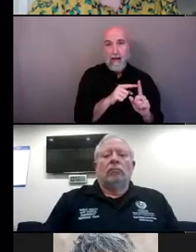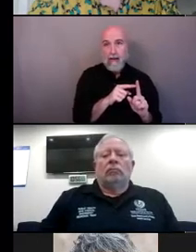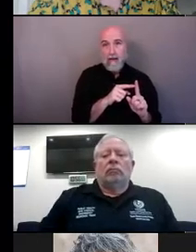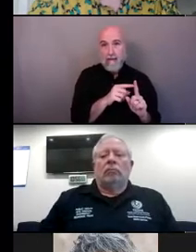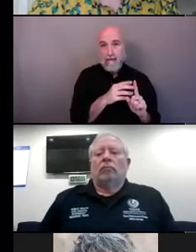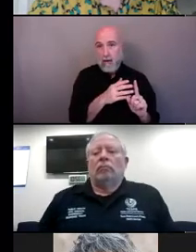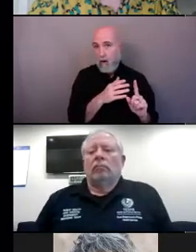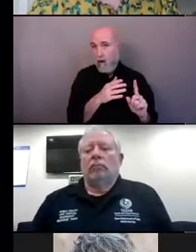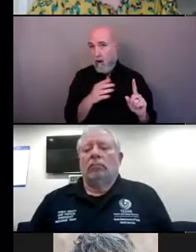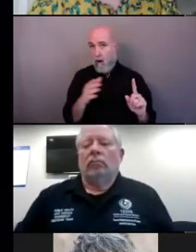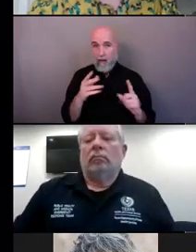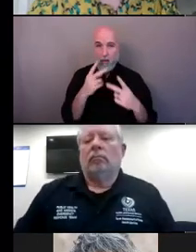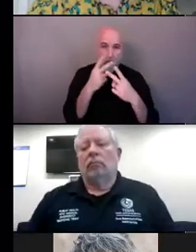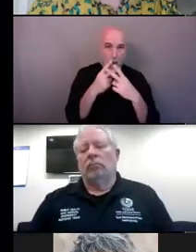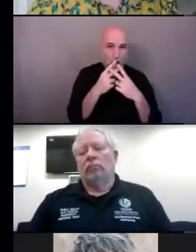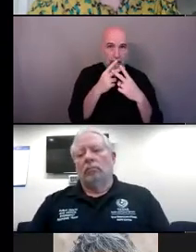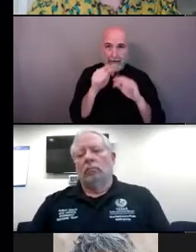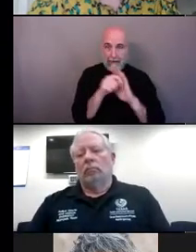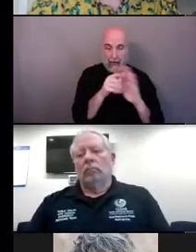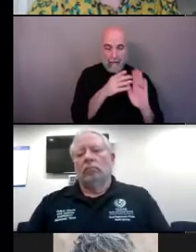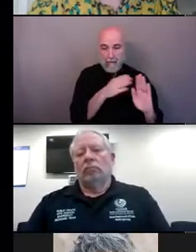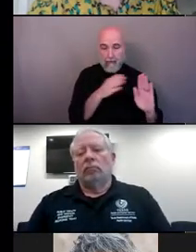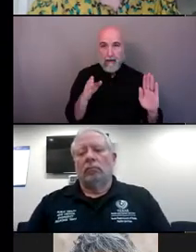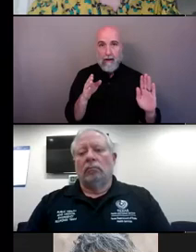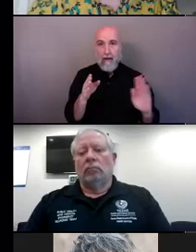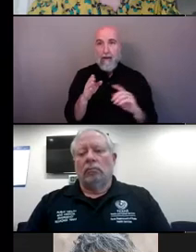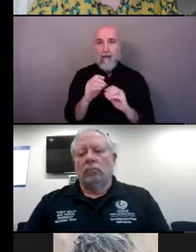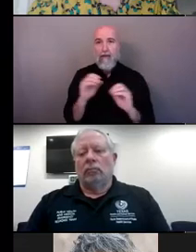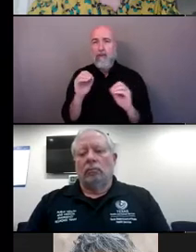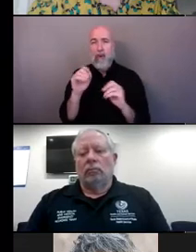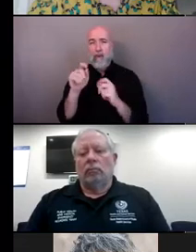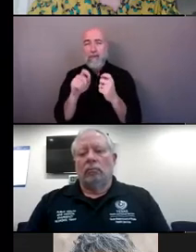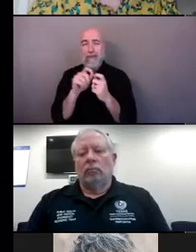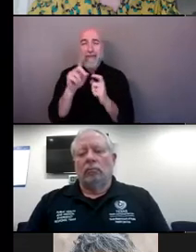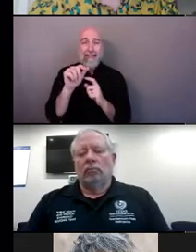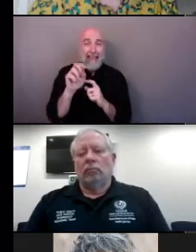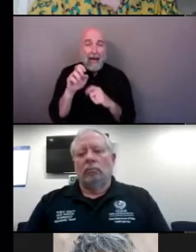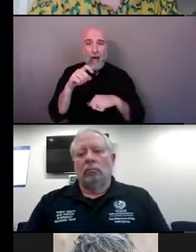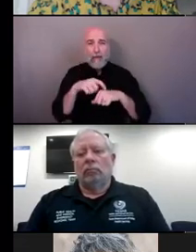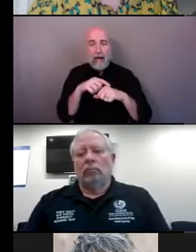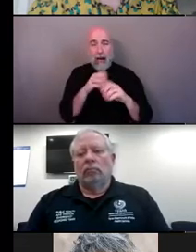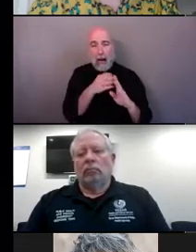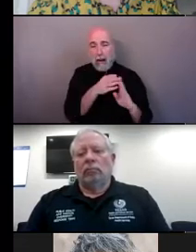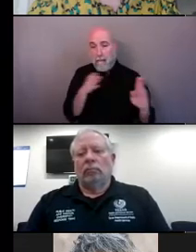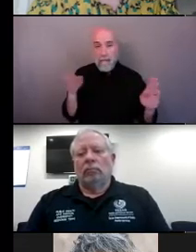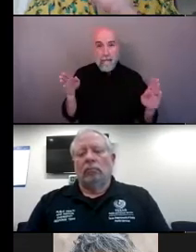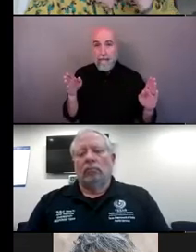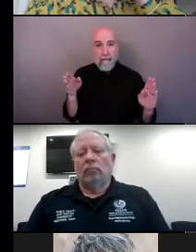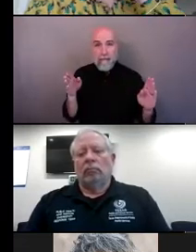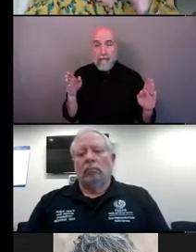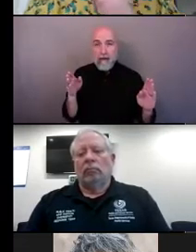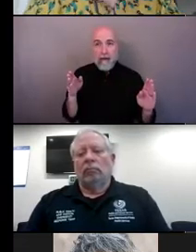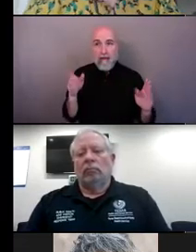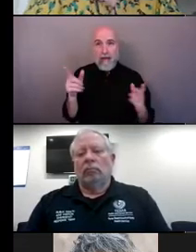finishes all the quarantining period. There's no specific date or number of days that